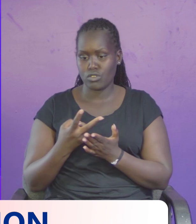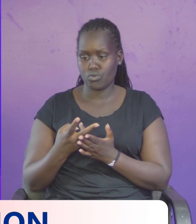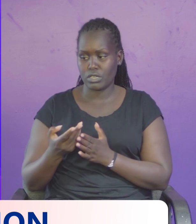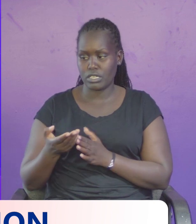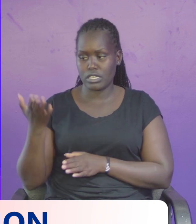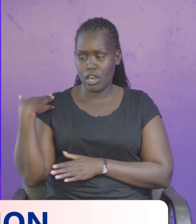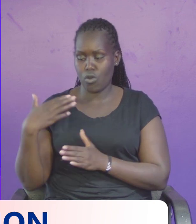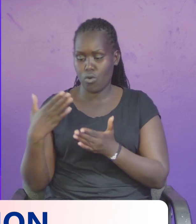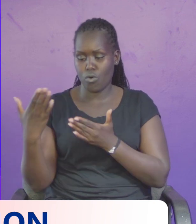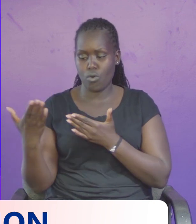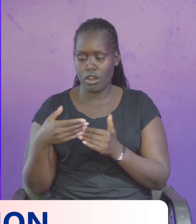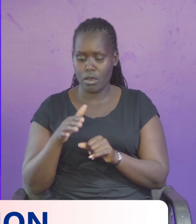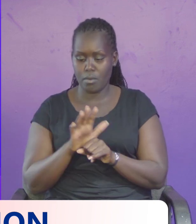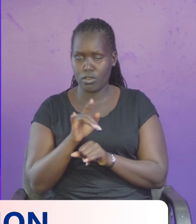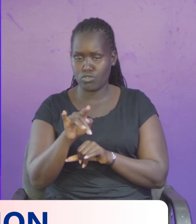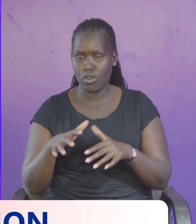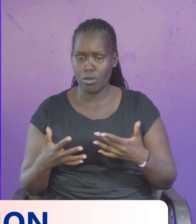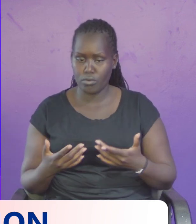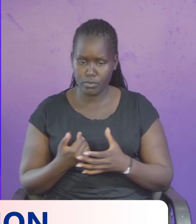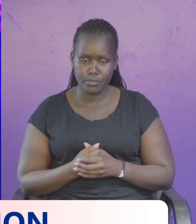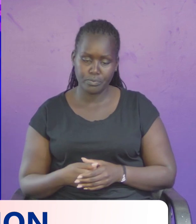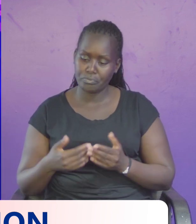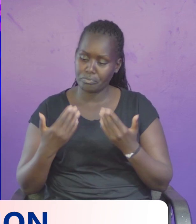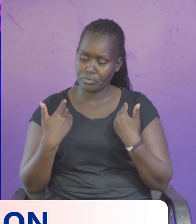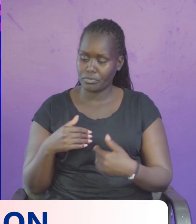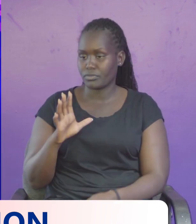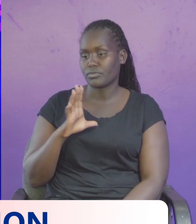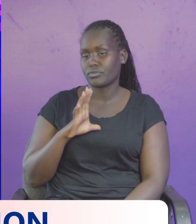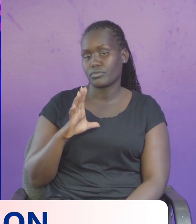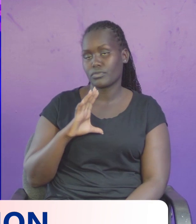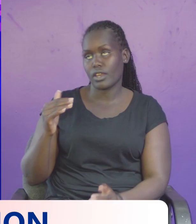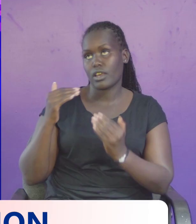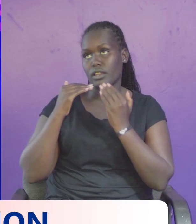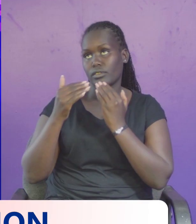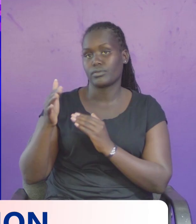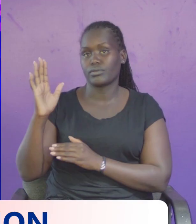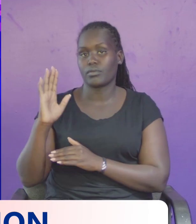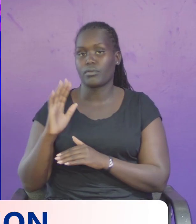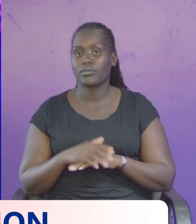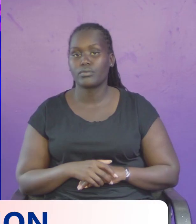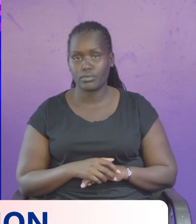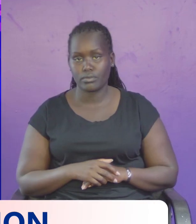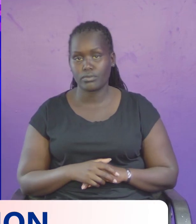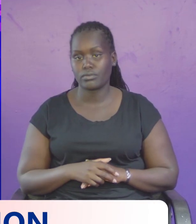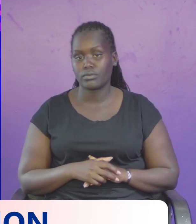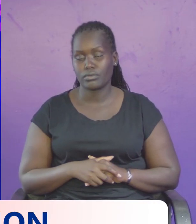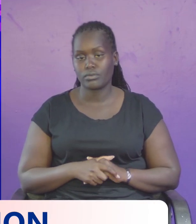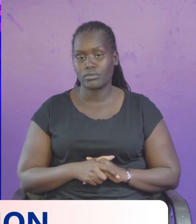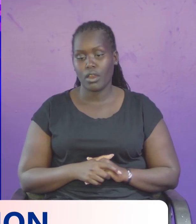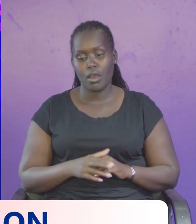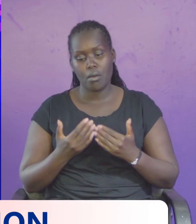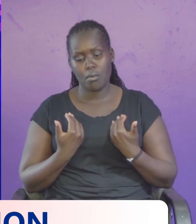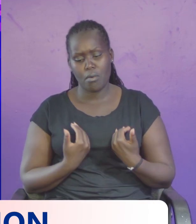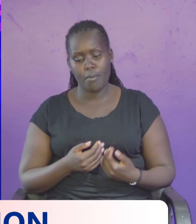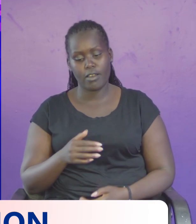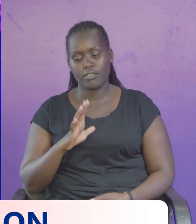sana. How have you been? I've been fine. I thank God. Okay. Yes, I've been very fine.